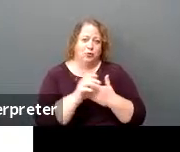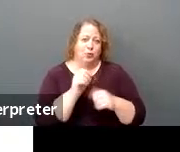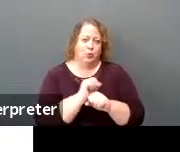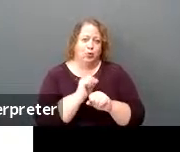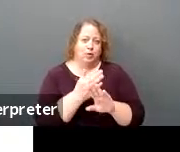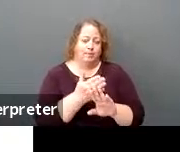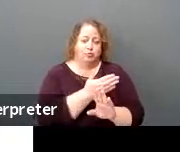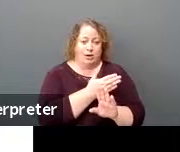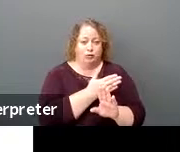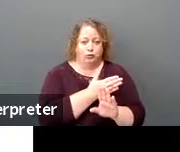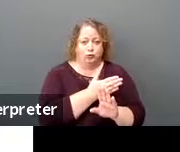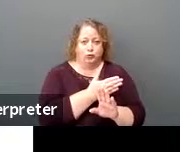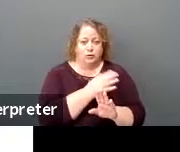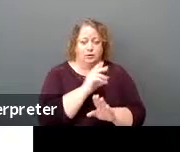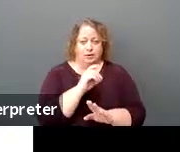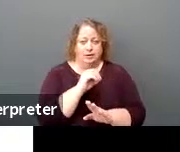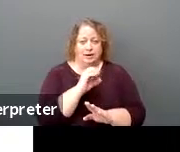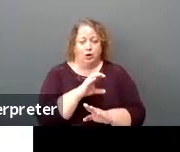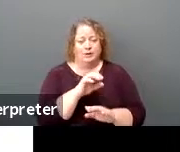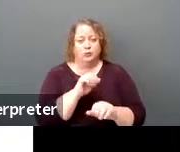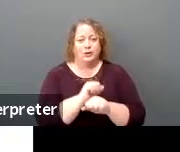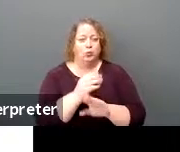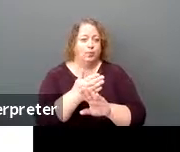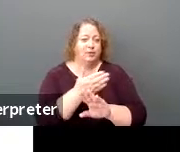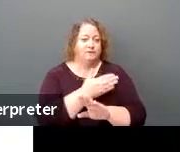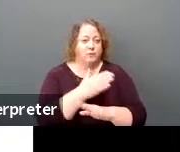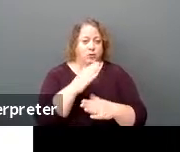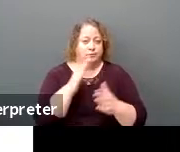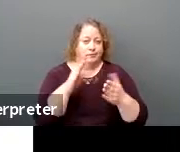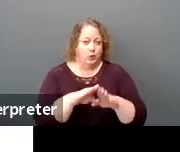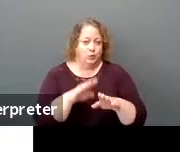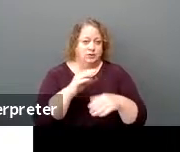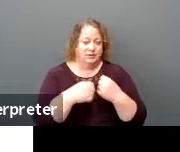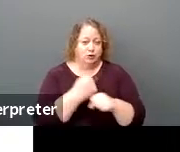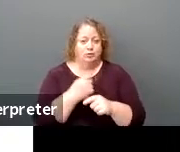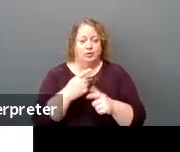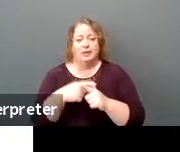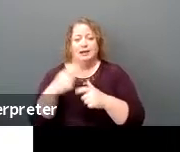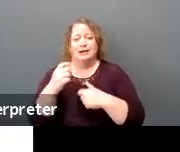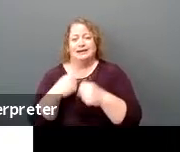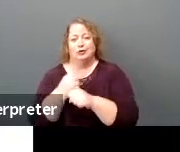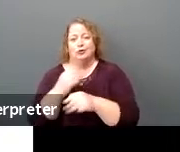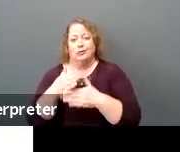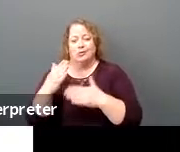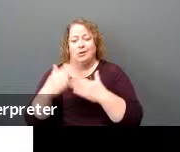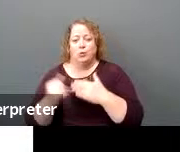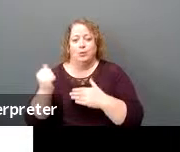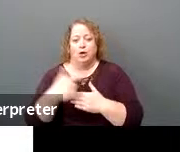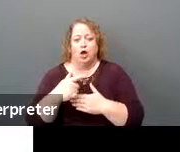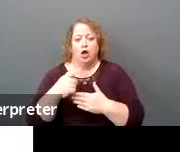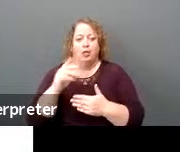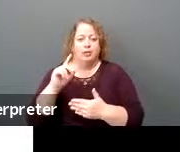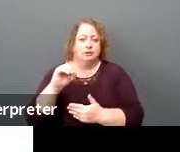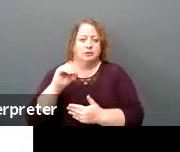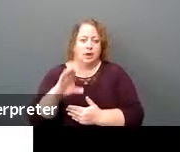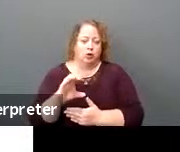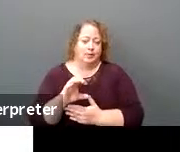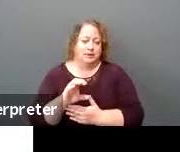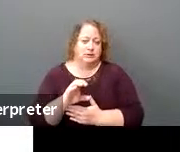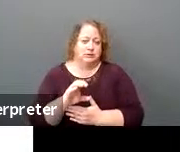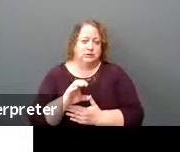work on prior to, documents that we can work on prior to the close of the year, and then the year-end calendar will be all the dates or all the